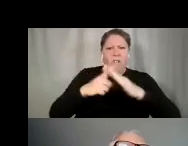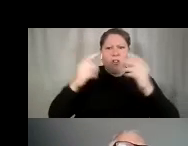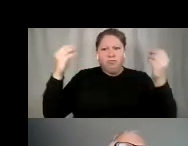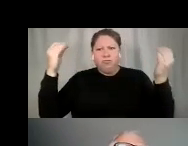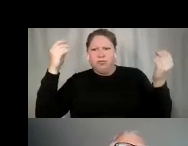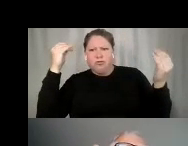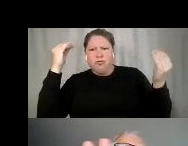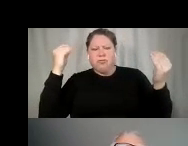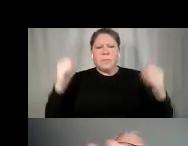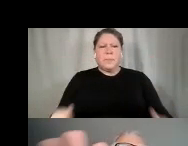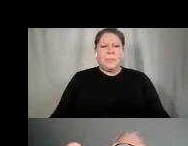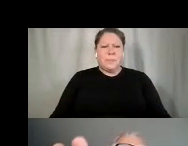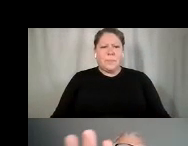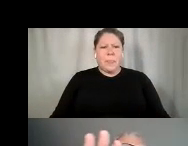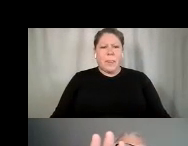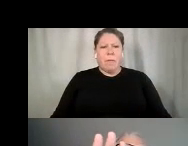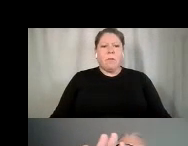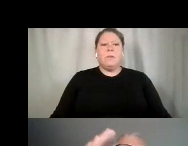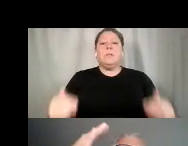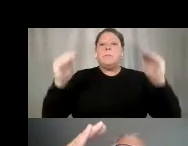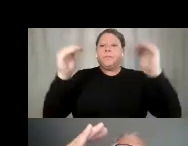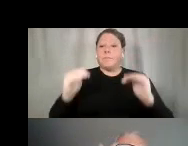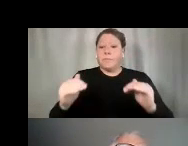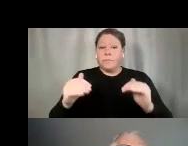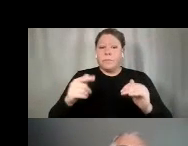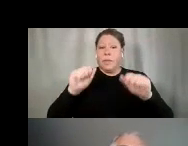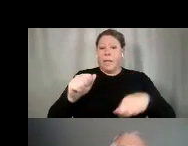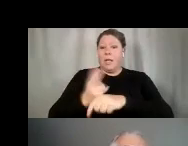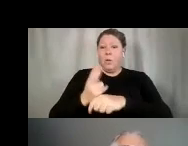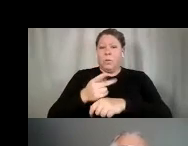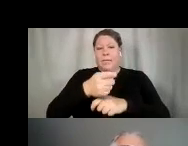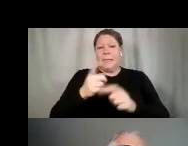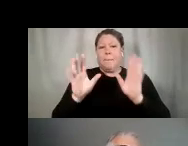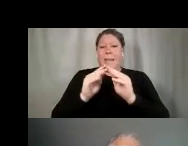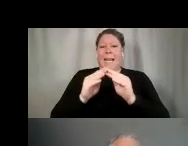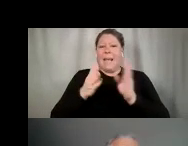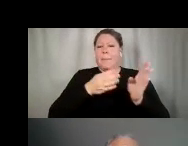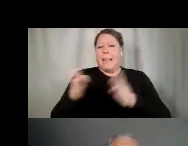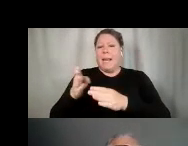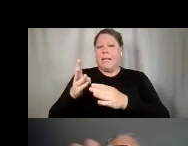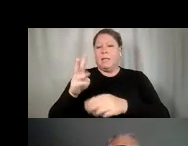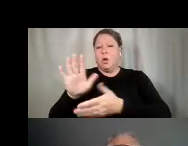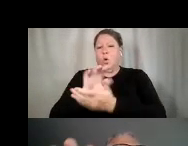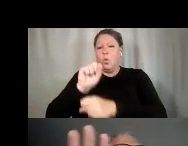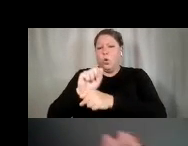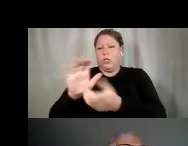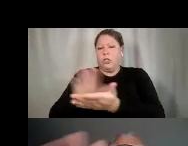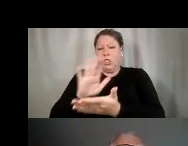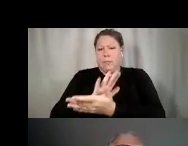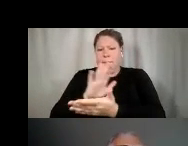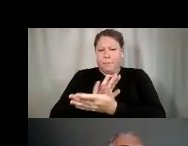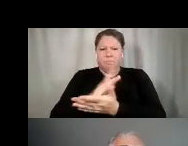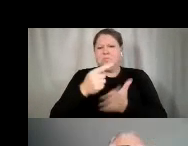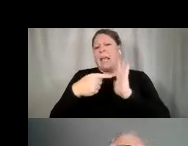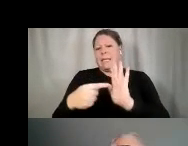Another thing that you can do is you can follow along using a meeting planning worksheet. This is an example I have of a meeting